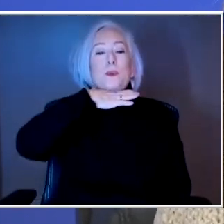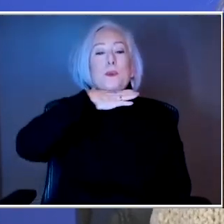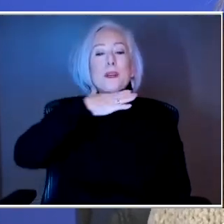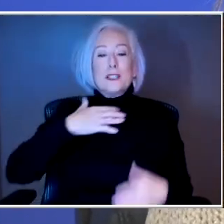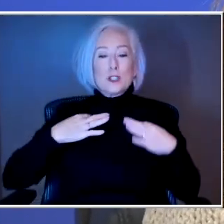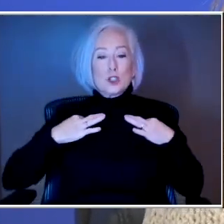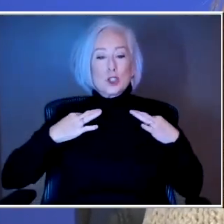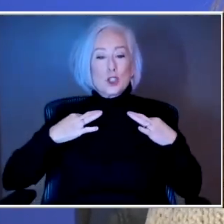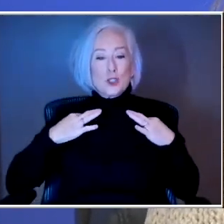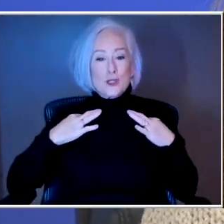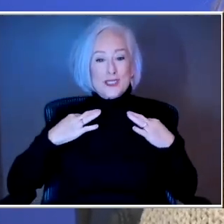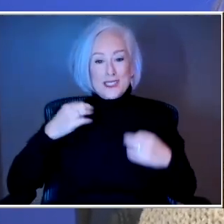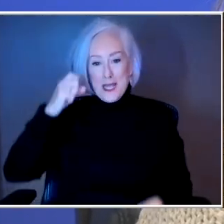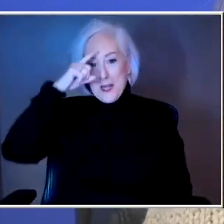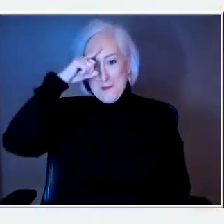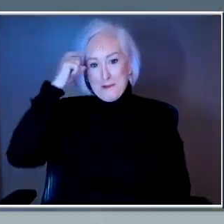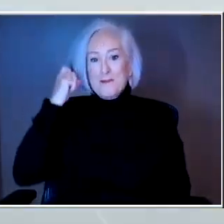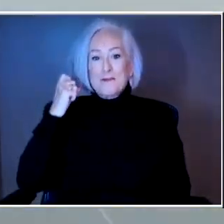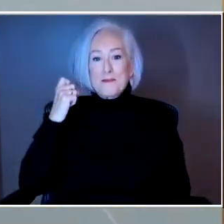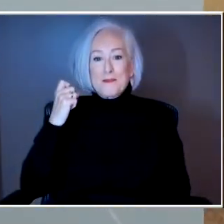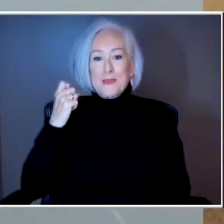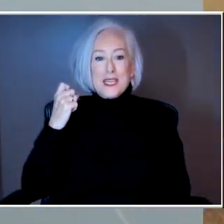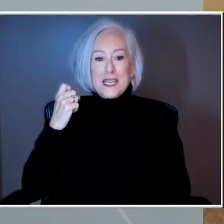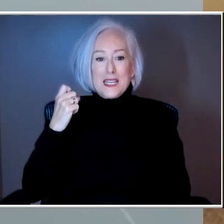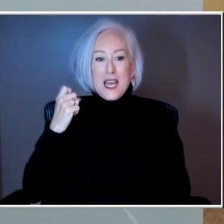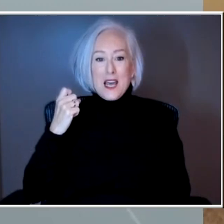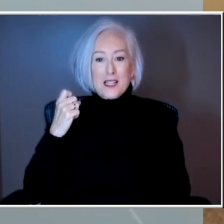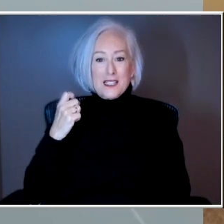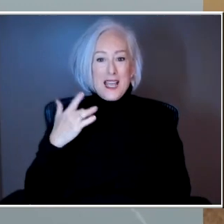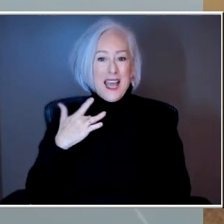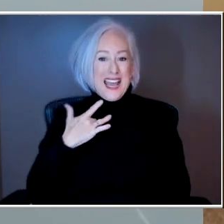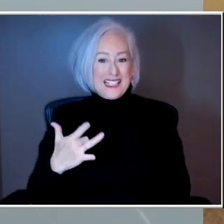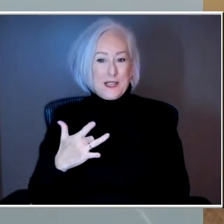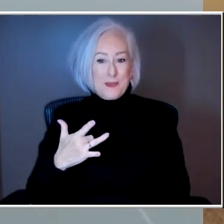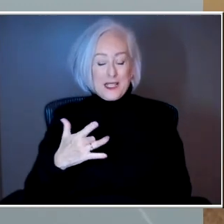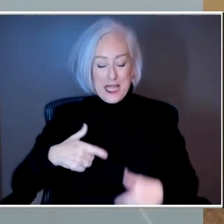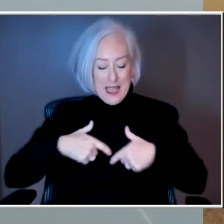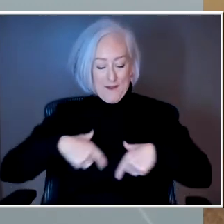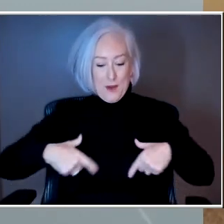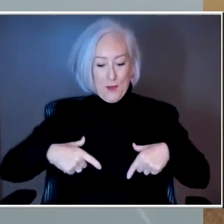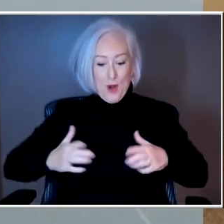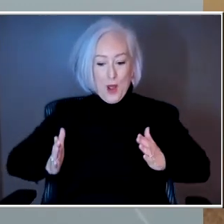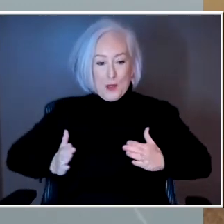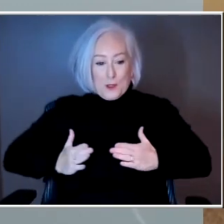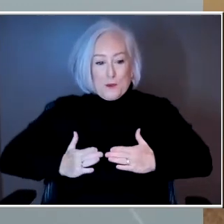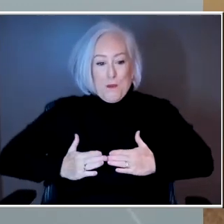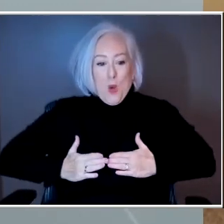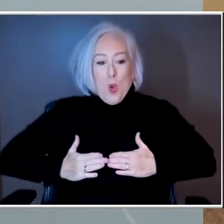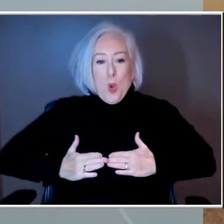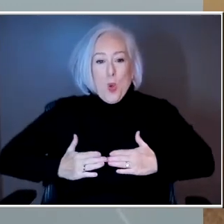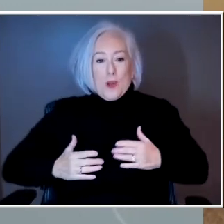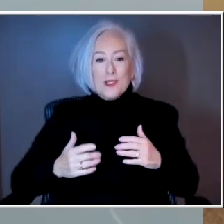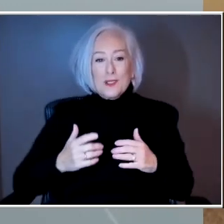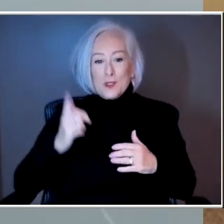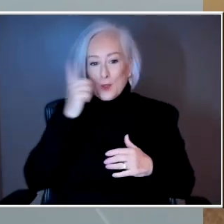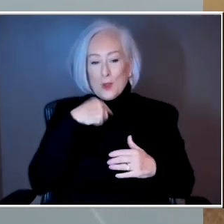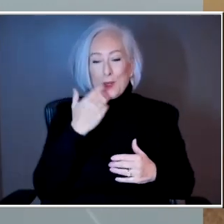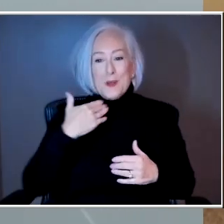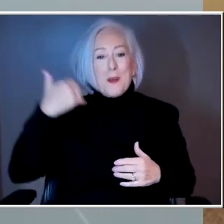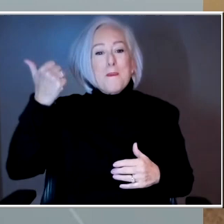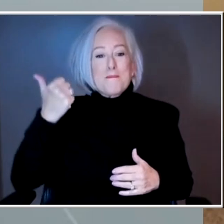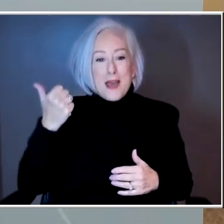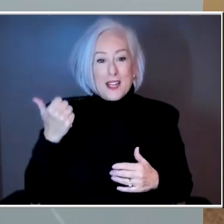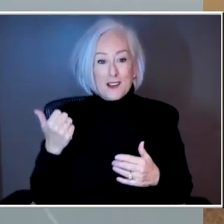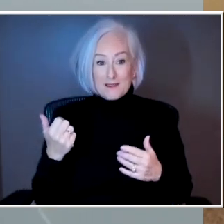literally would wear a bra that was too small and stiff everything I could up there so that they wouldn't look bad. But here, look at